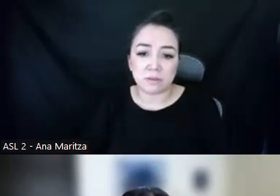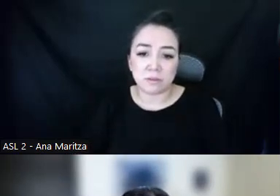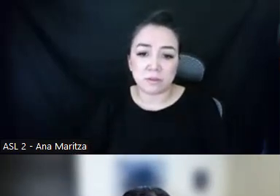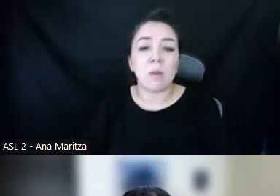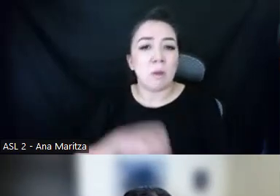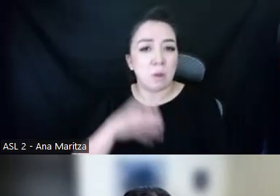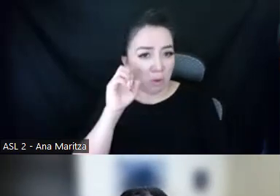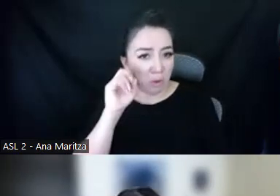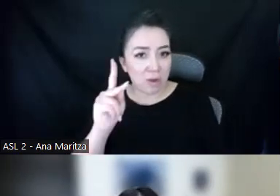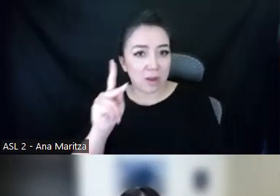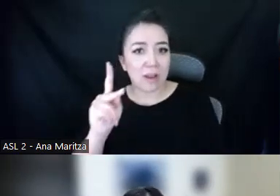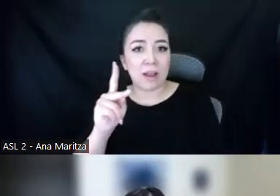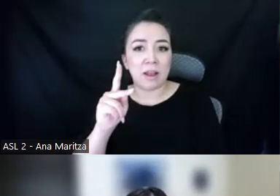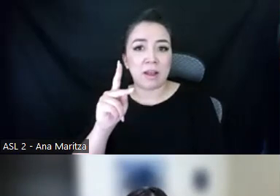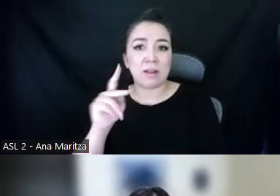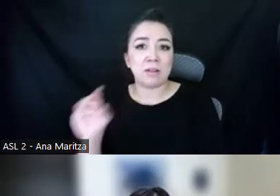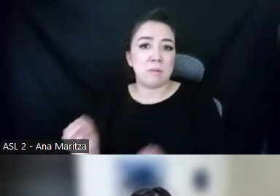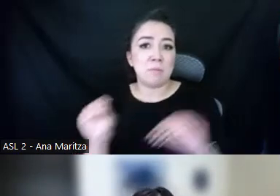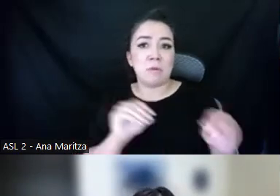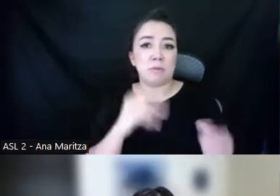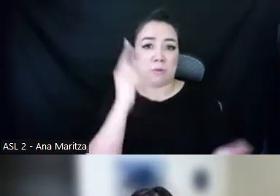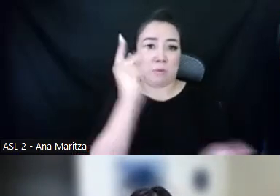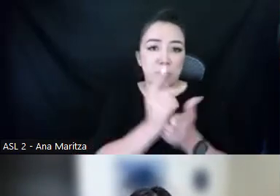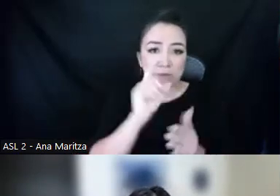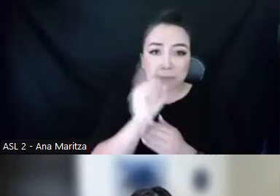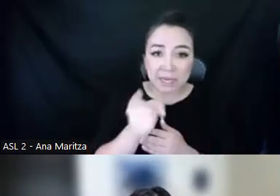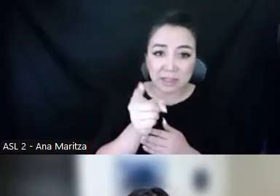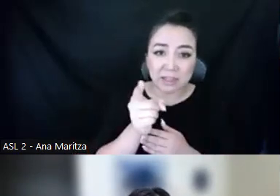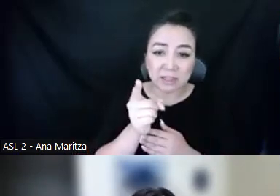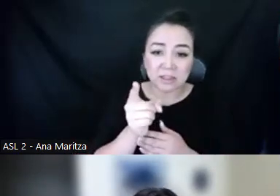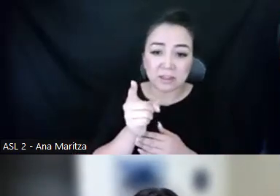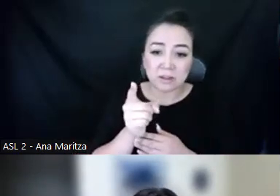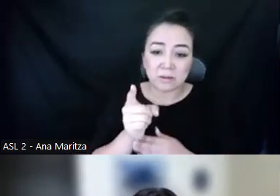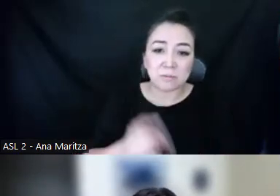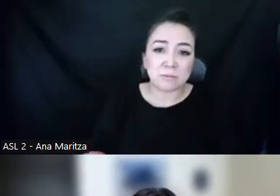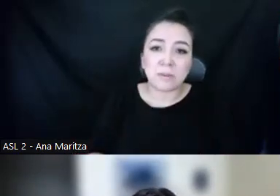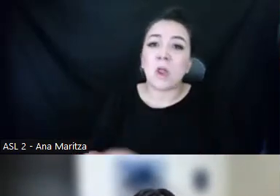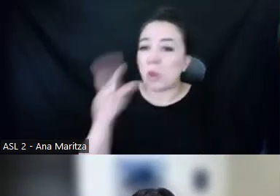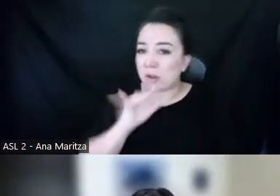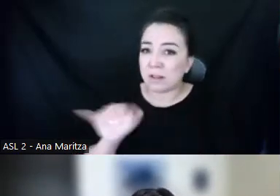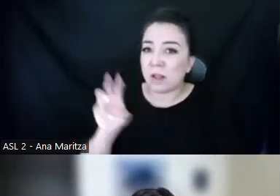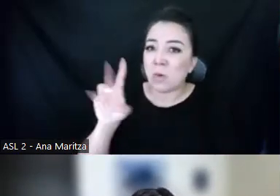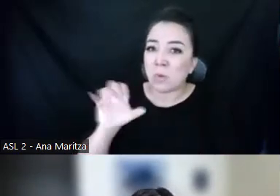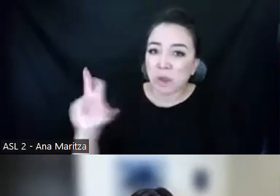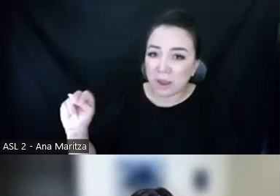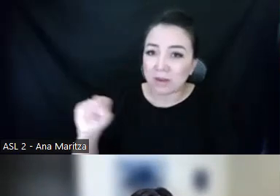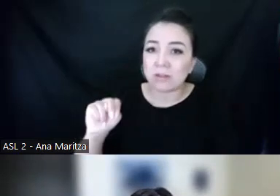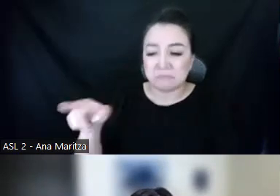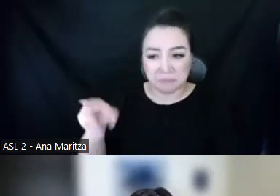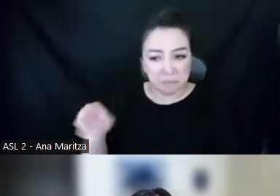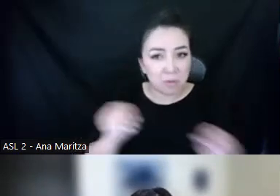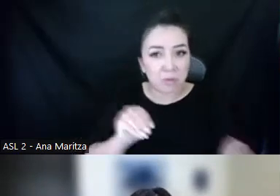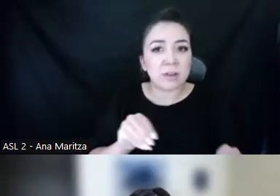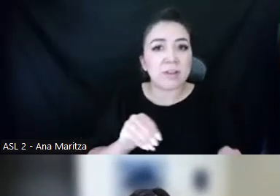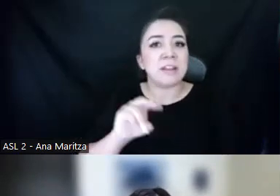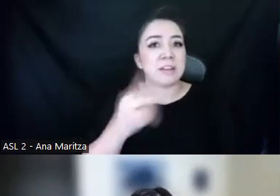Okay, is there a motion to approve the minutes? Looks like Wynn is making a motion. Is there